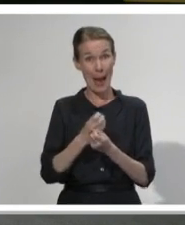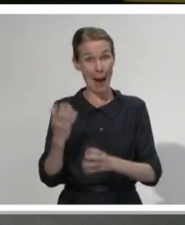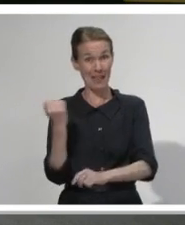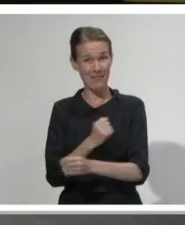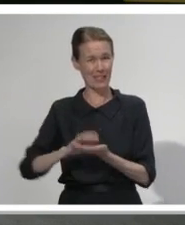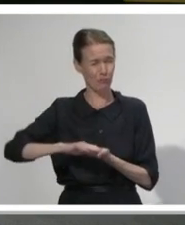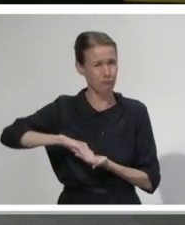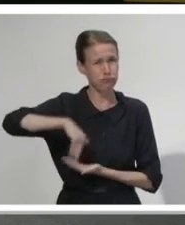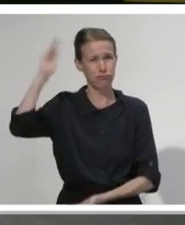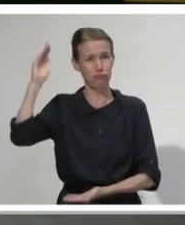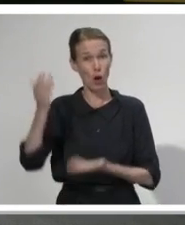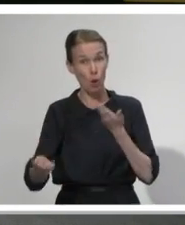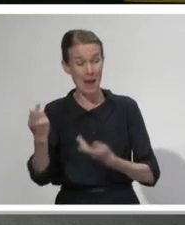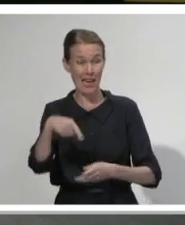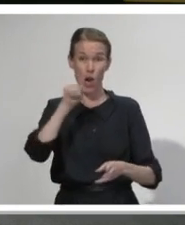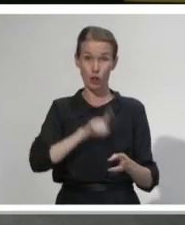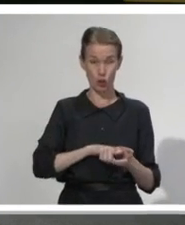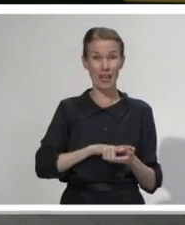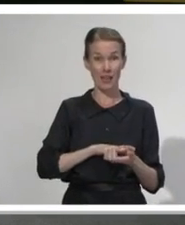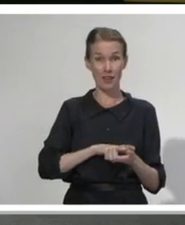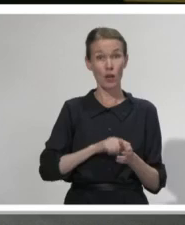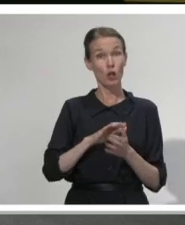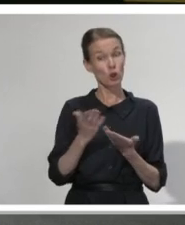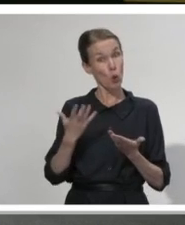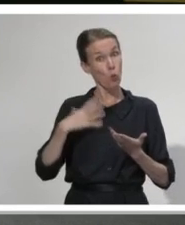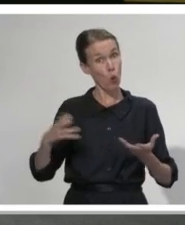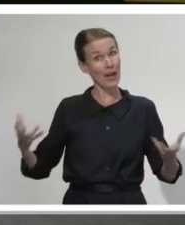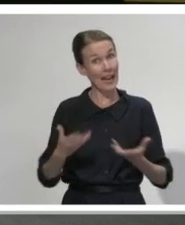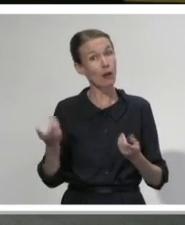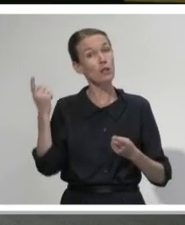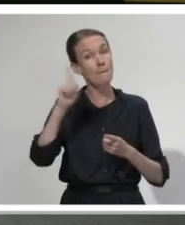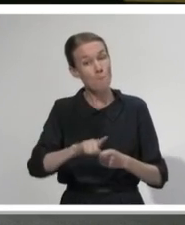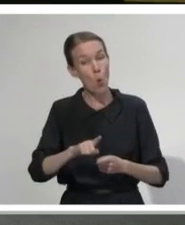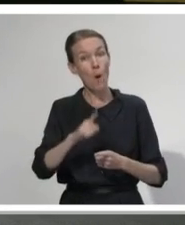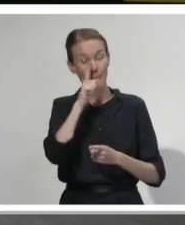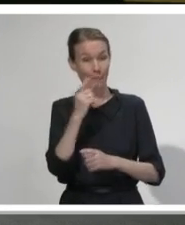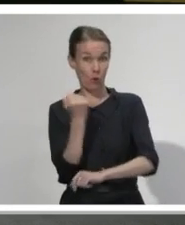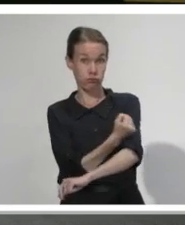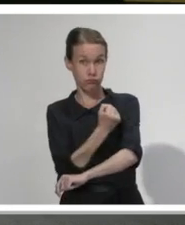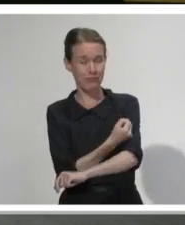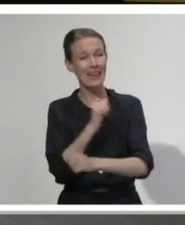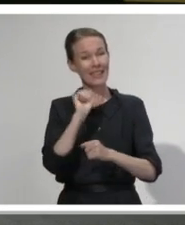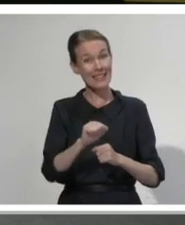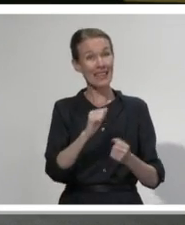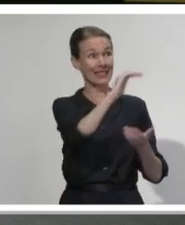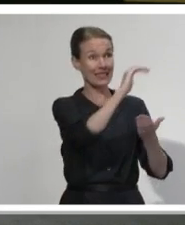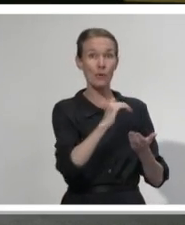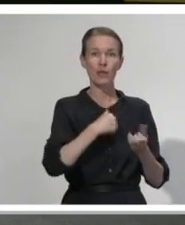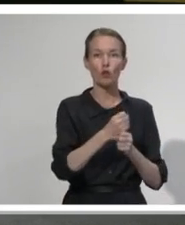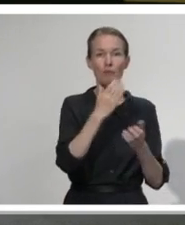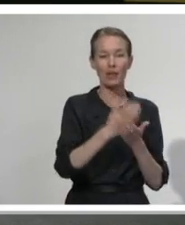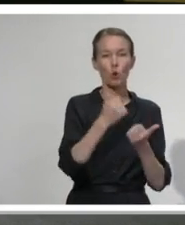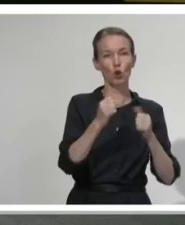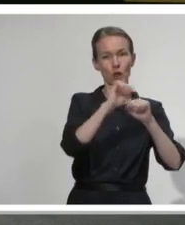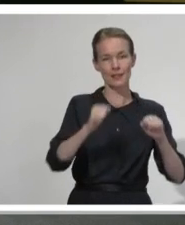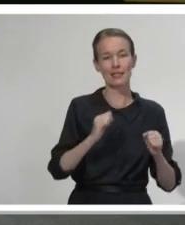out there and is working. Clearly, we need to continue to ensure that the distribution chains within our health system work